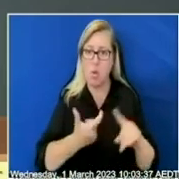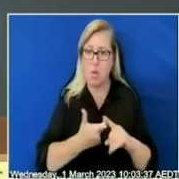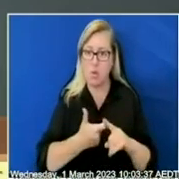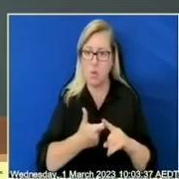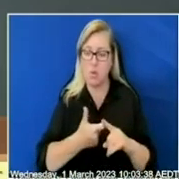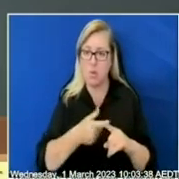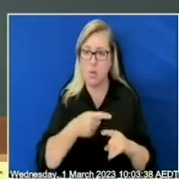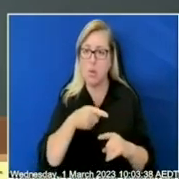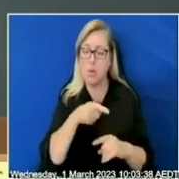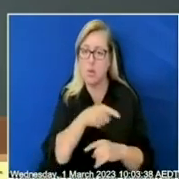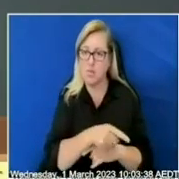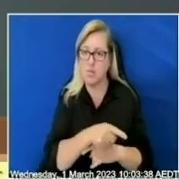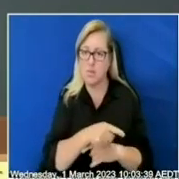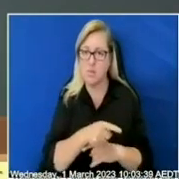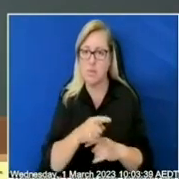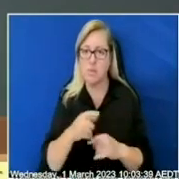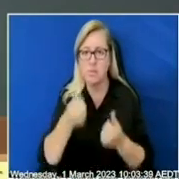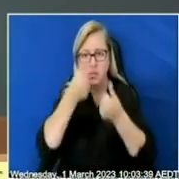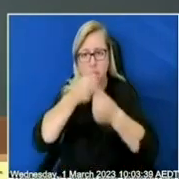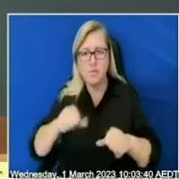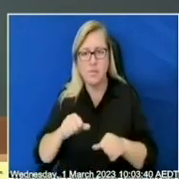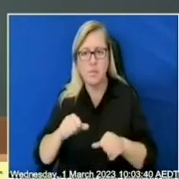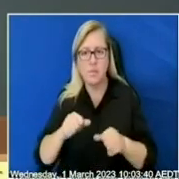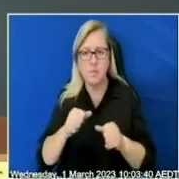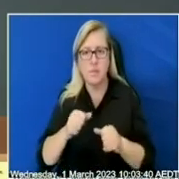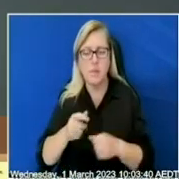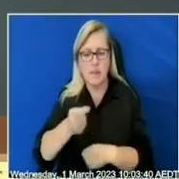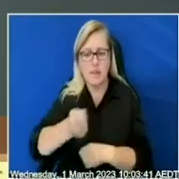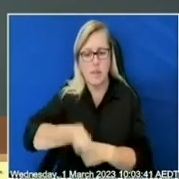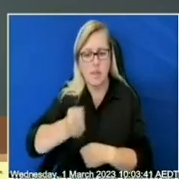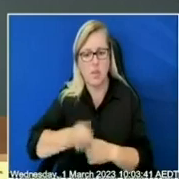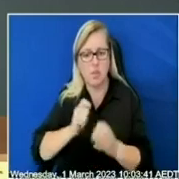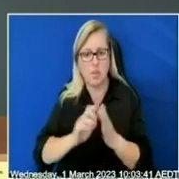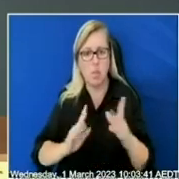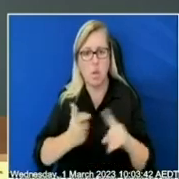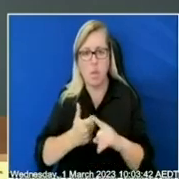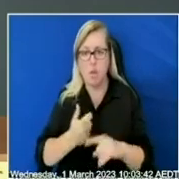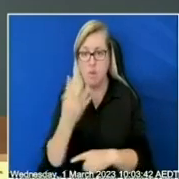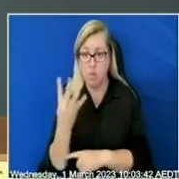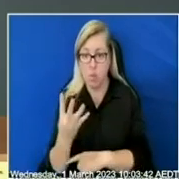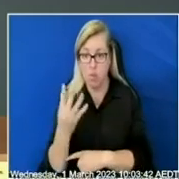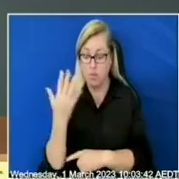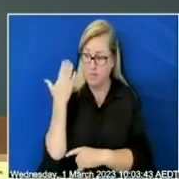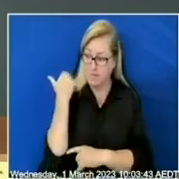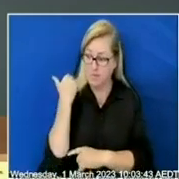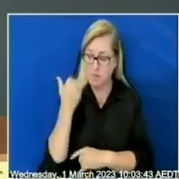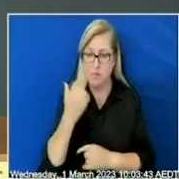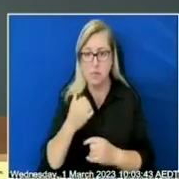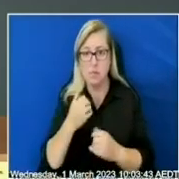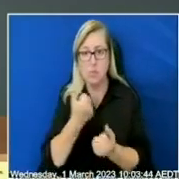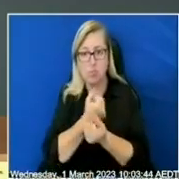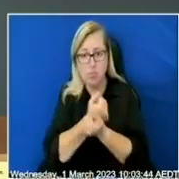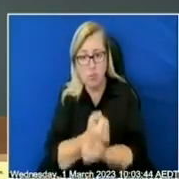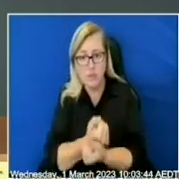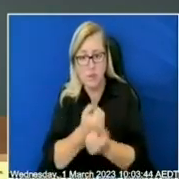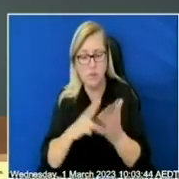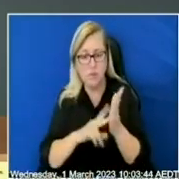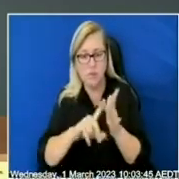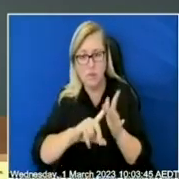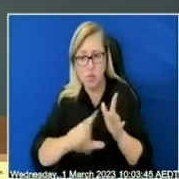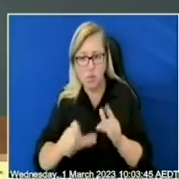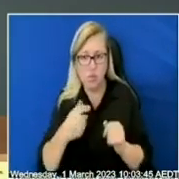recently visited a number of Victorian prisons, witnessed and heard firsthand the crossover between these